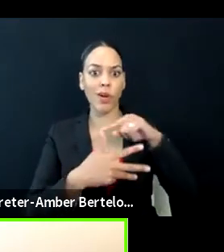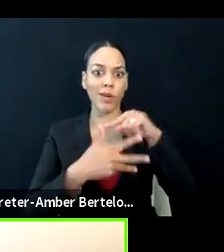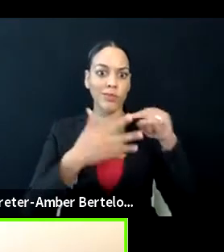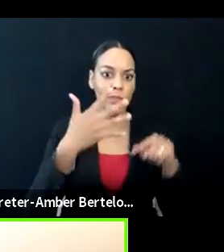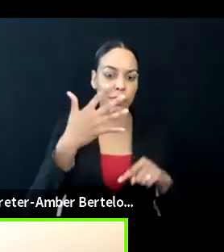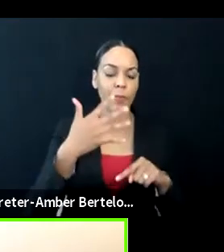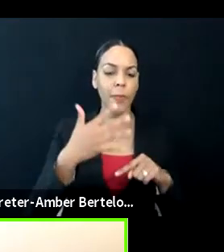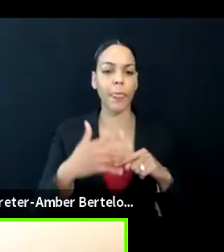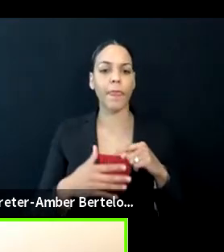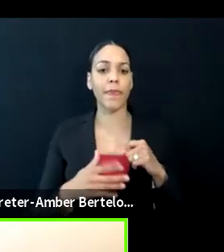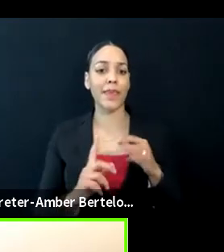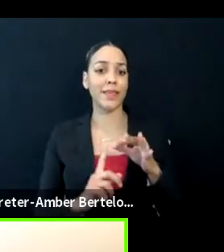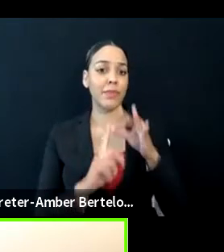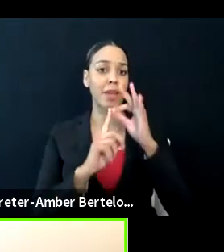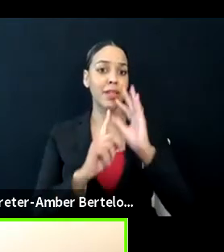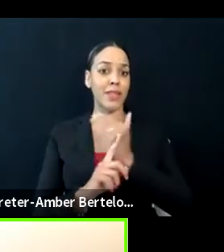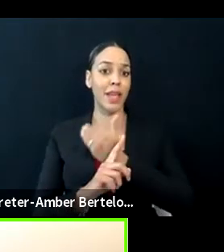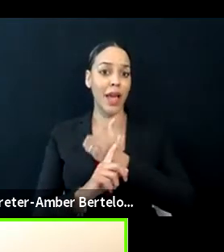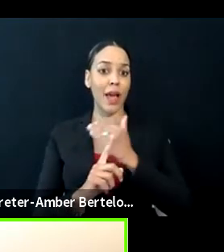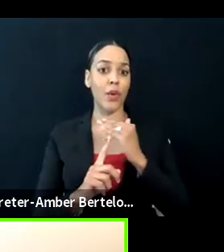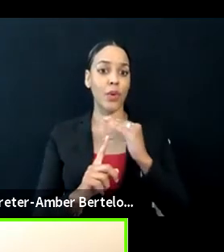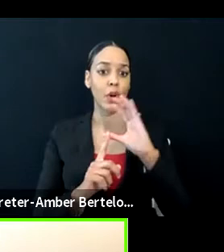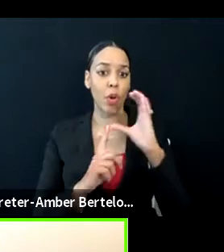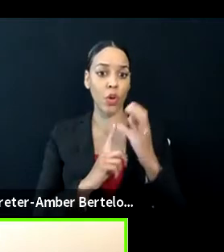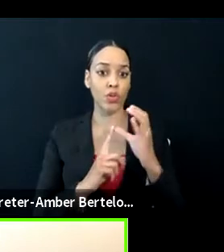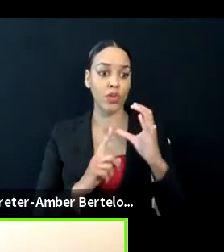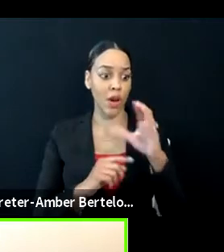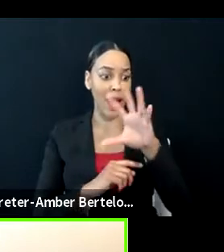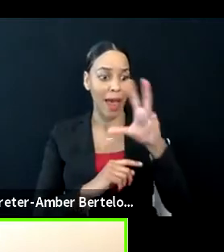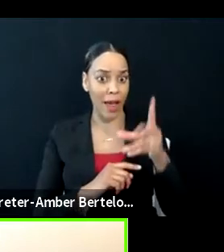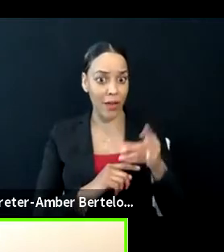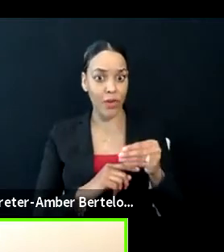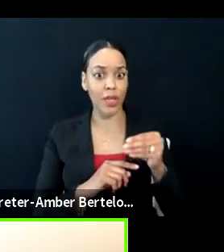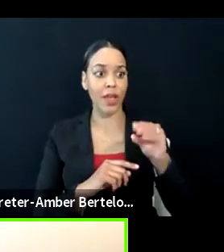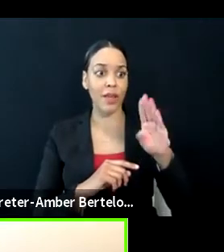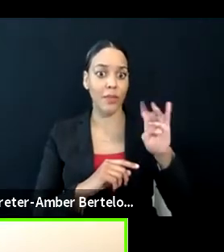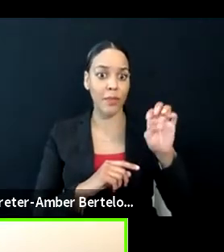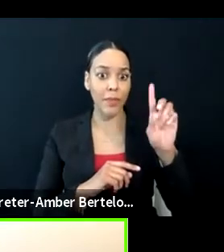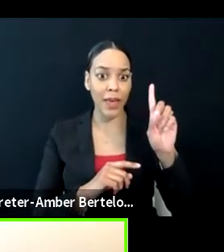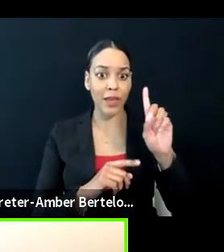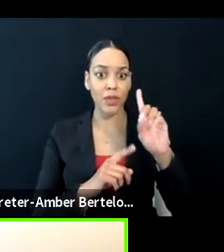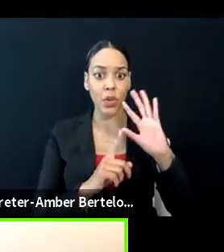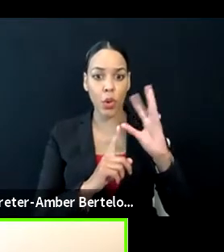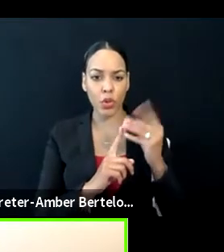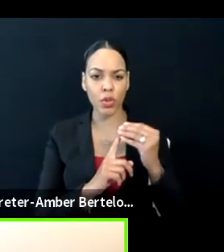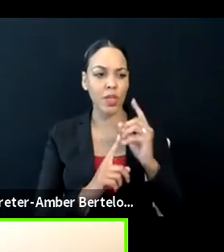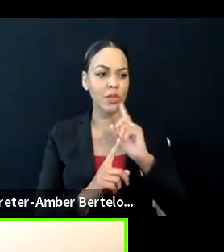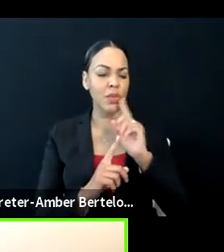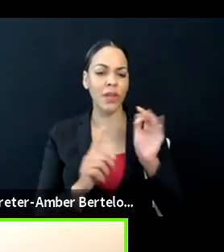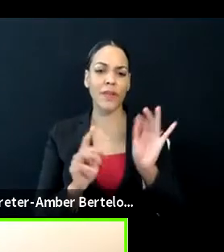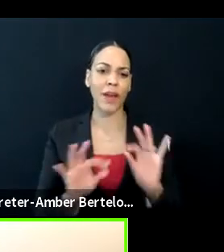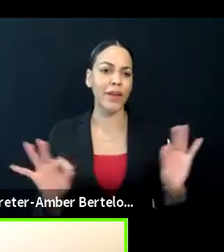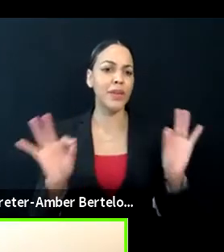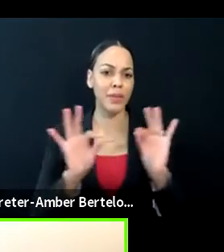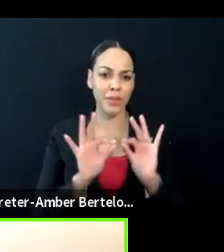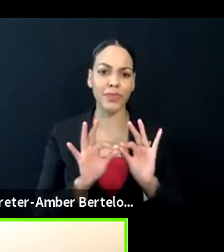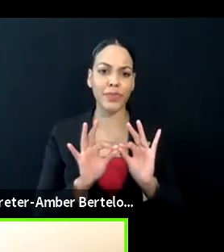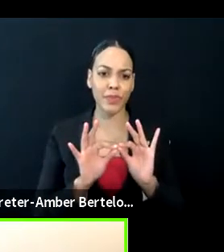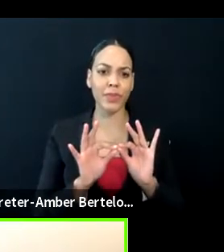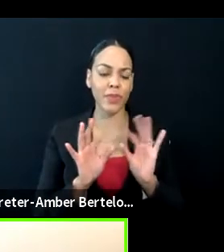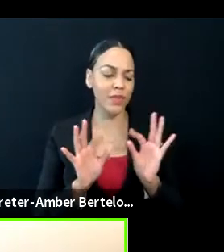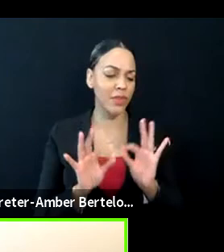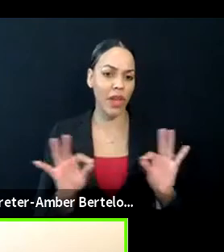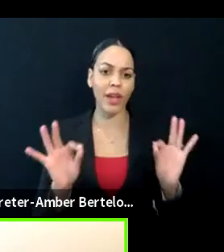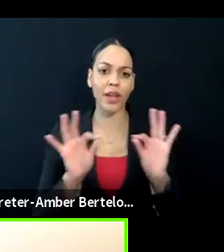It's, I mean, and especially in our cultures, African-based cultures, it's vital to, you